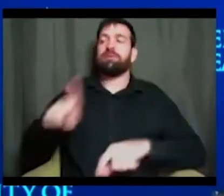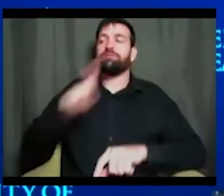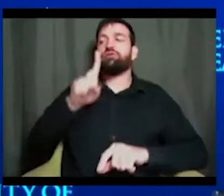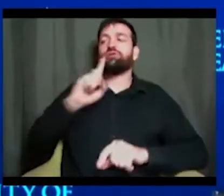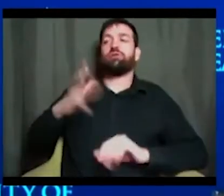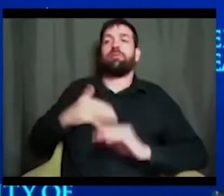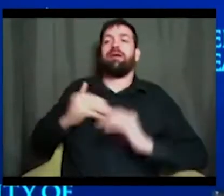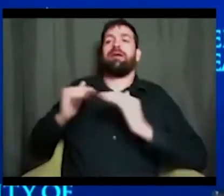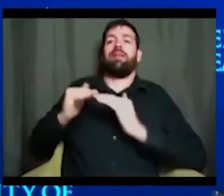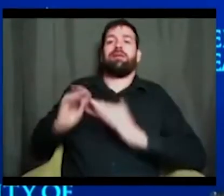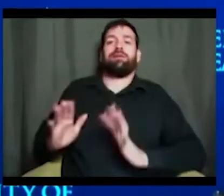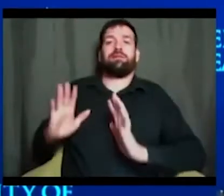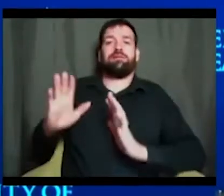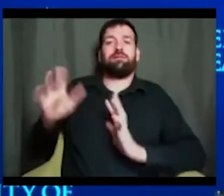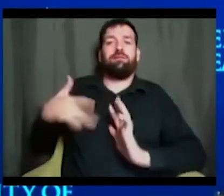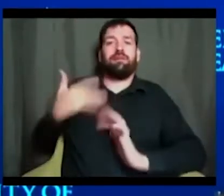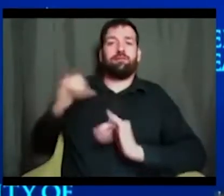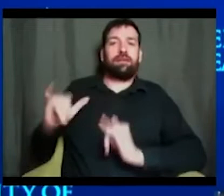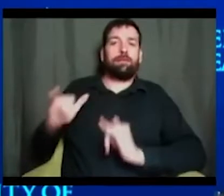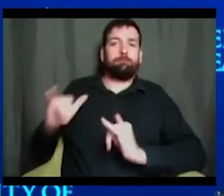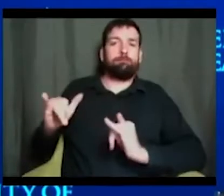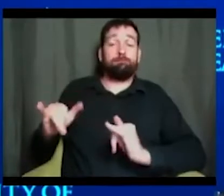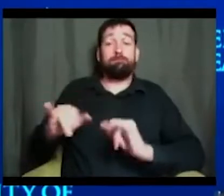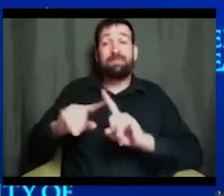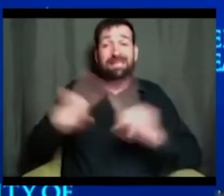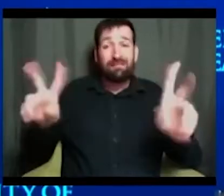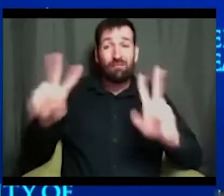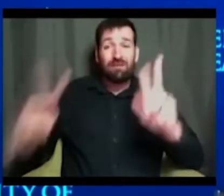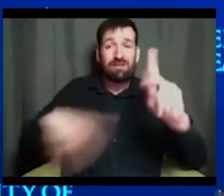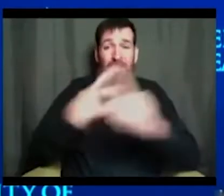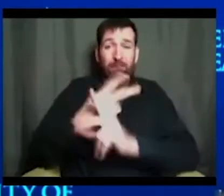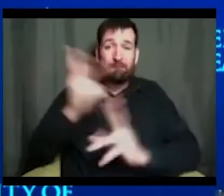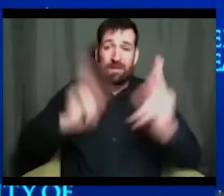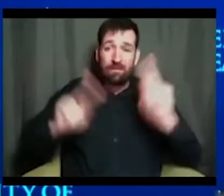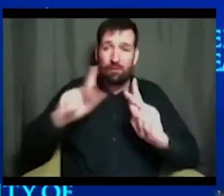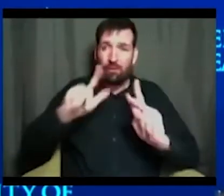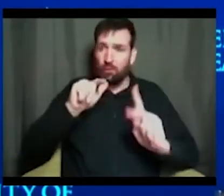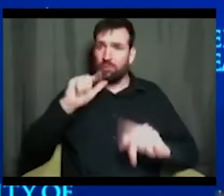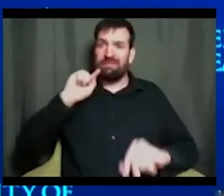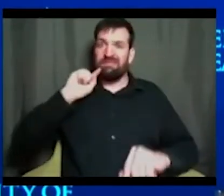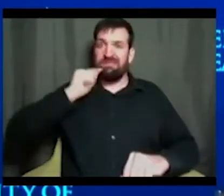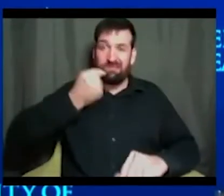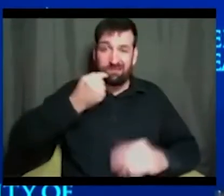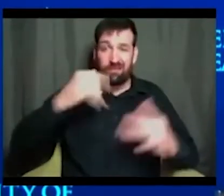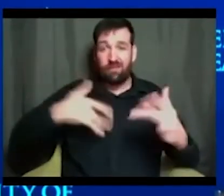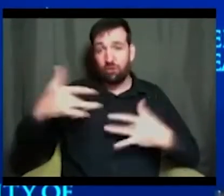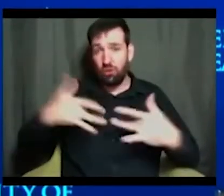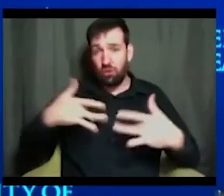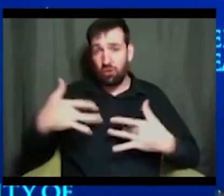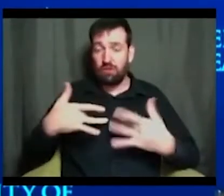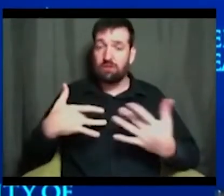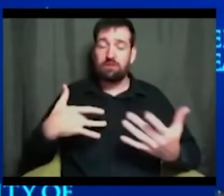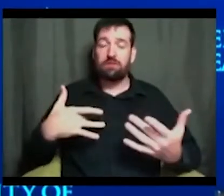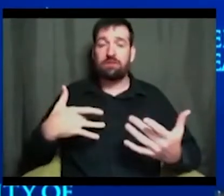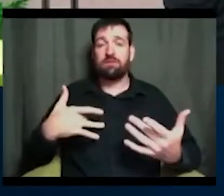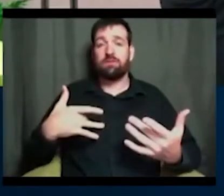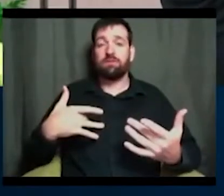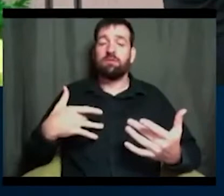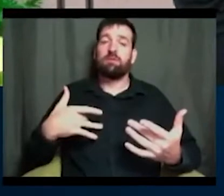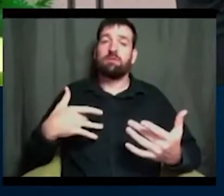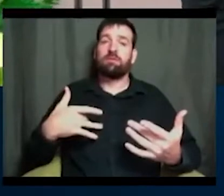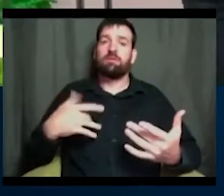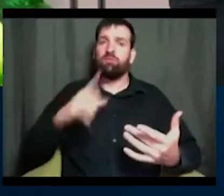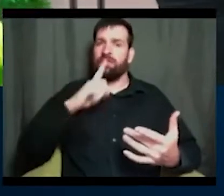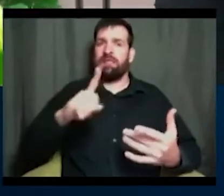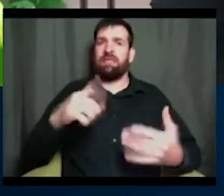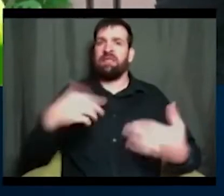same. The different types of people that have had real major concerns has in some ways been a real eye-opener for me. And